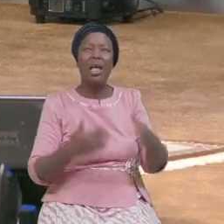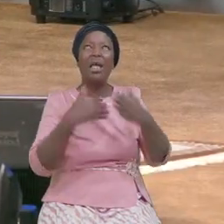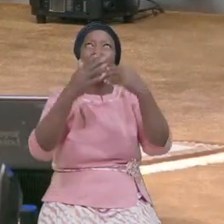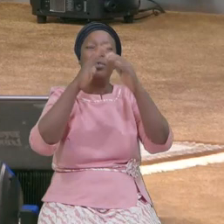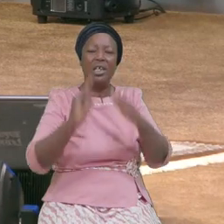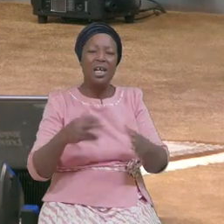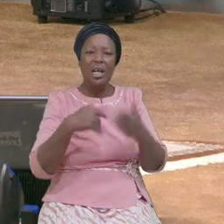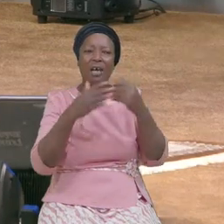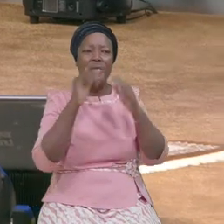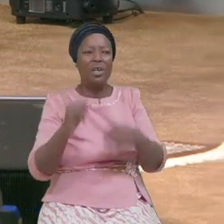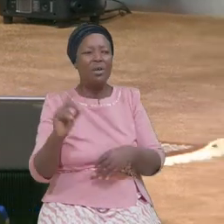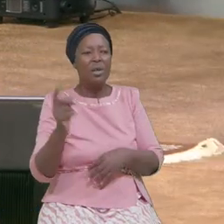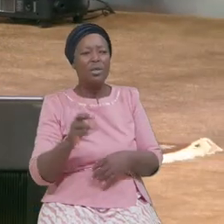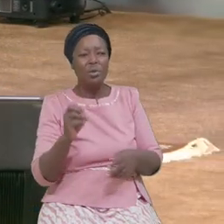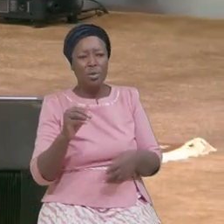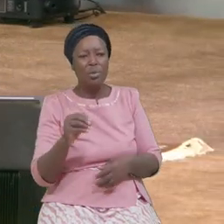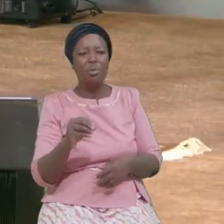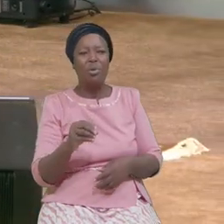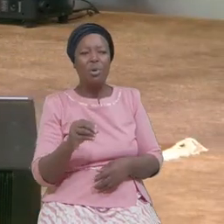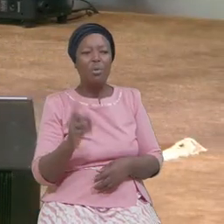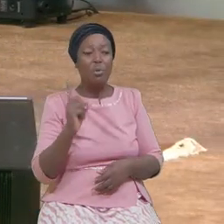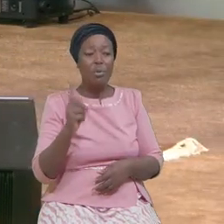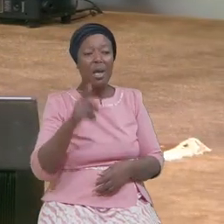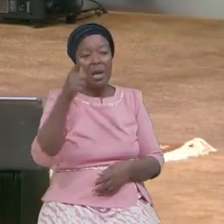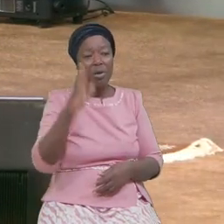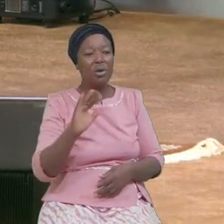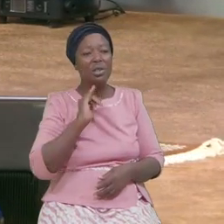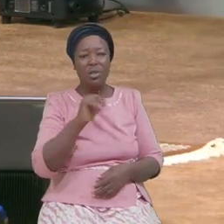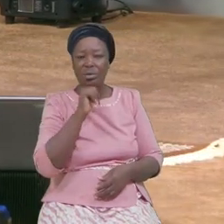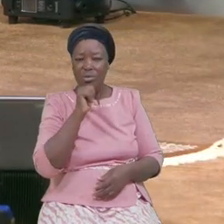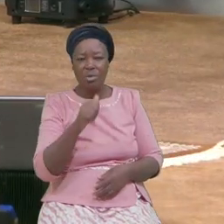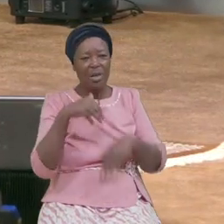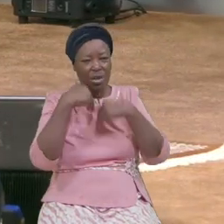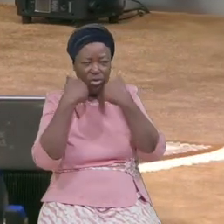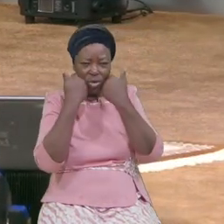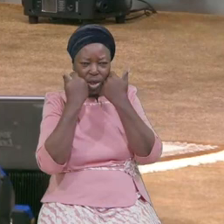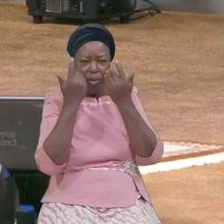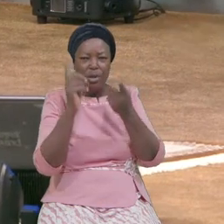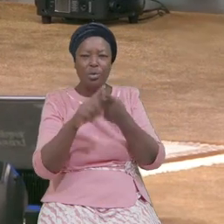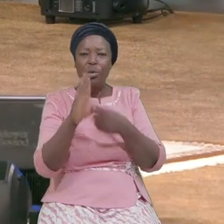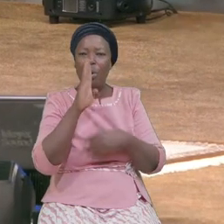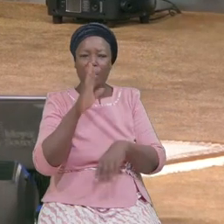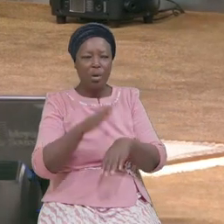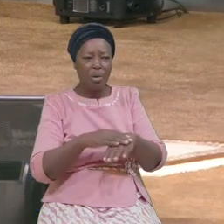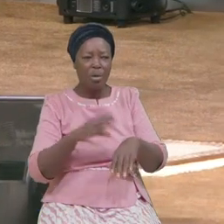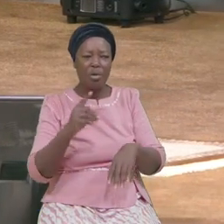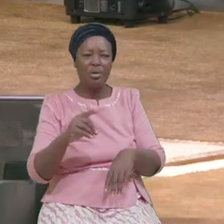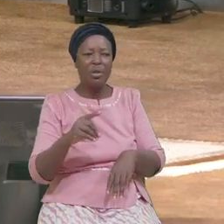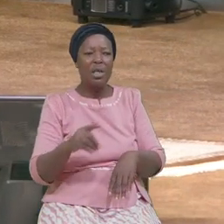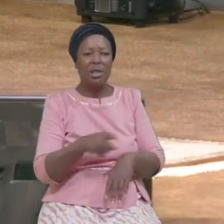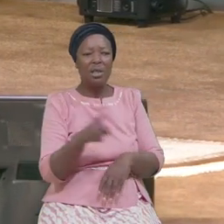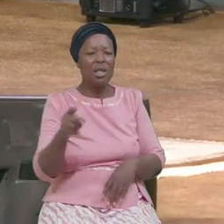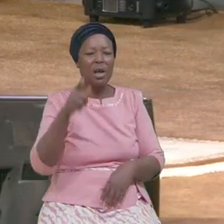heavenly, wherefore God is not ashamed to be called their